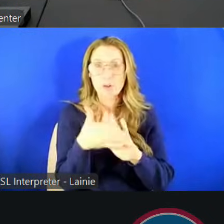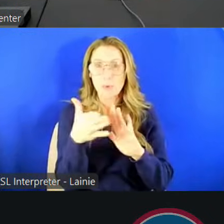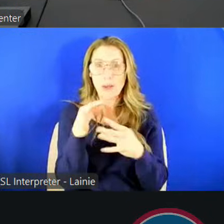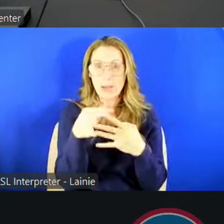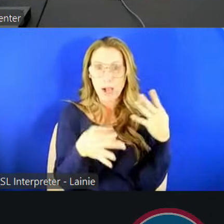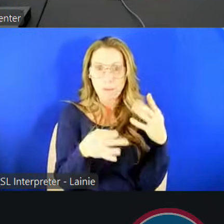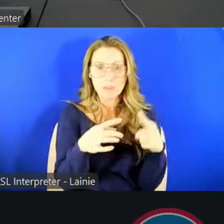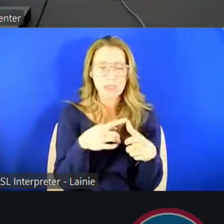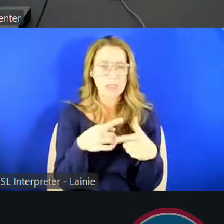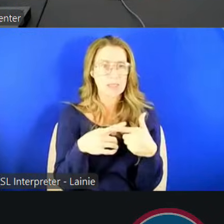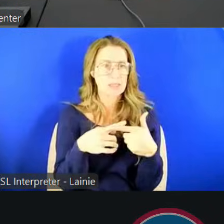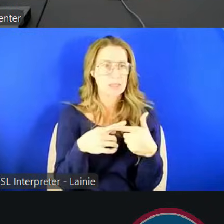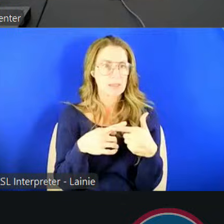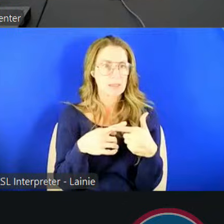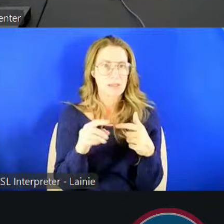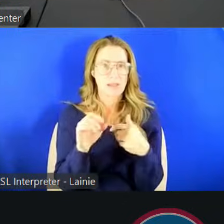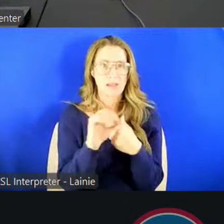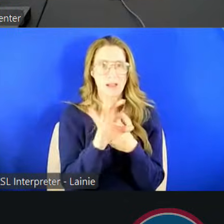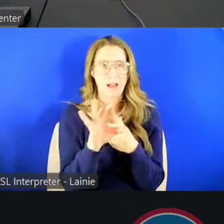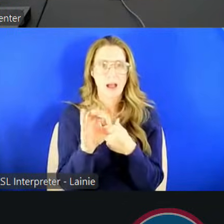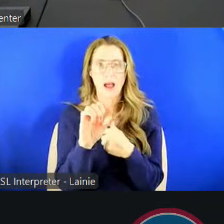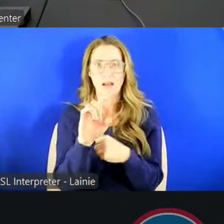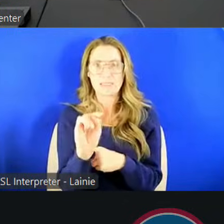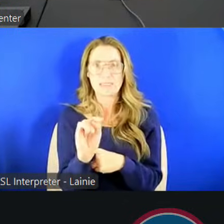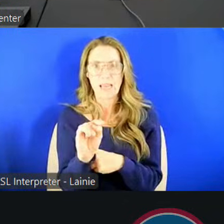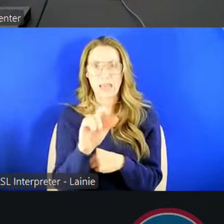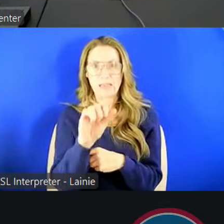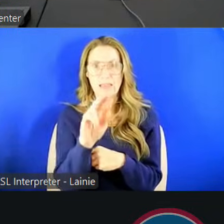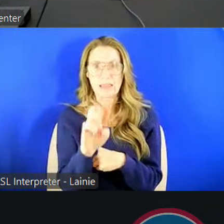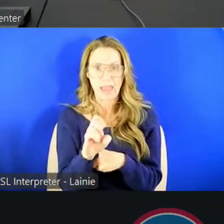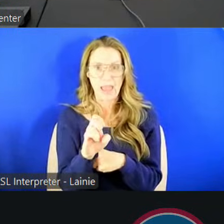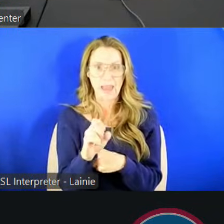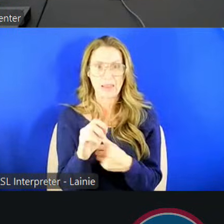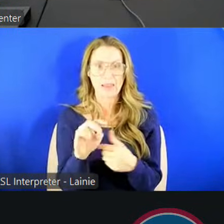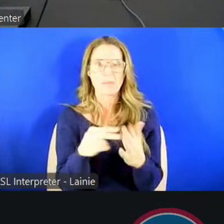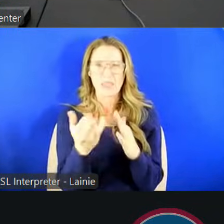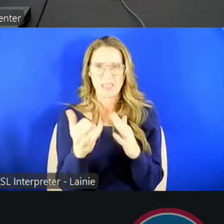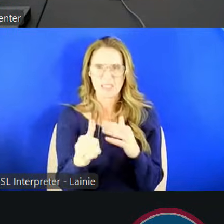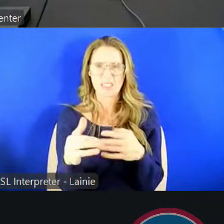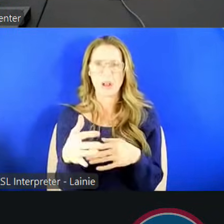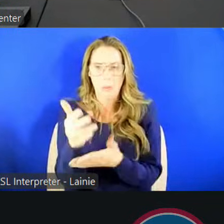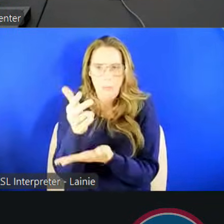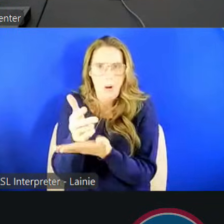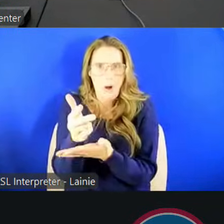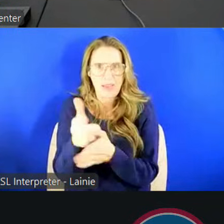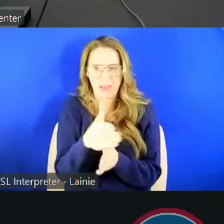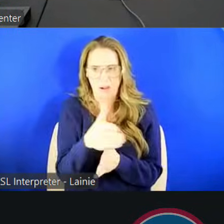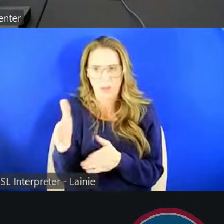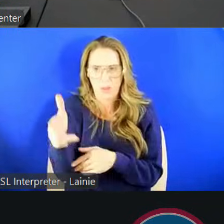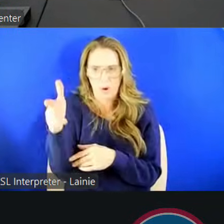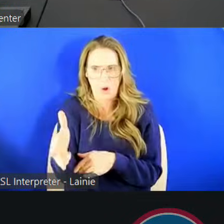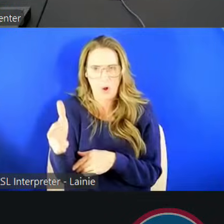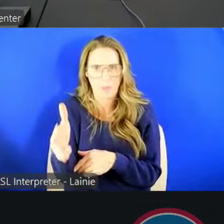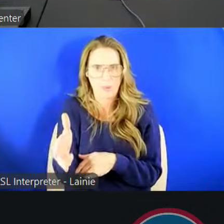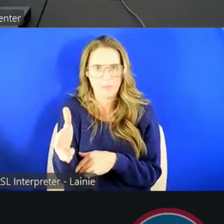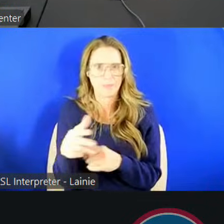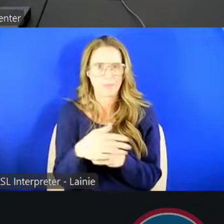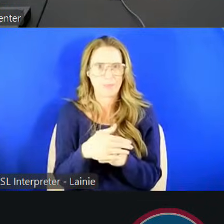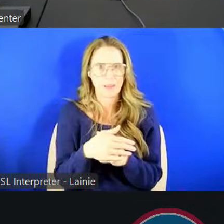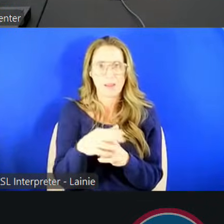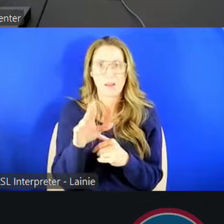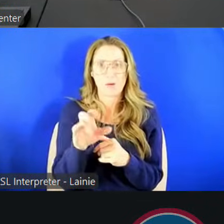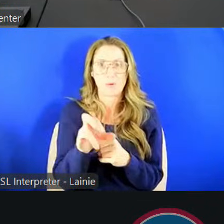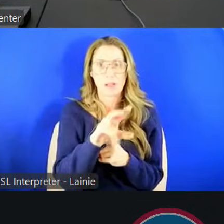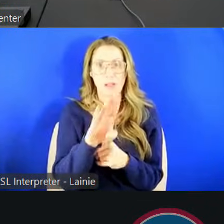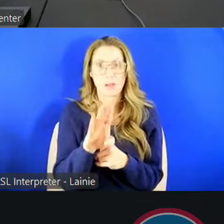at offset lane options, meaning you still have parking on the curb, but it takes a travel lane. We looked at curbside options,